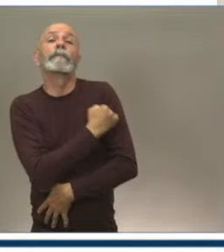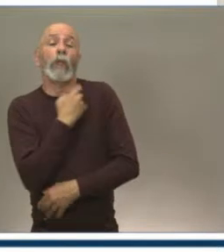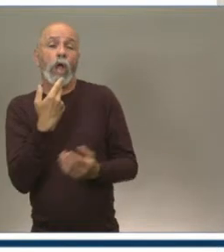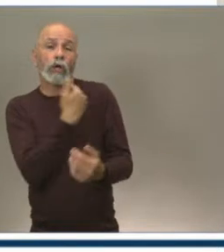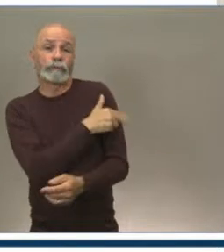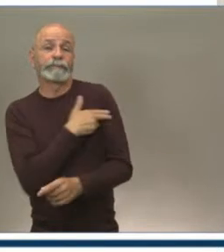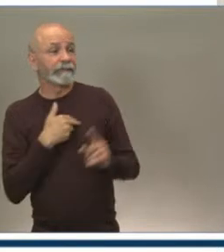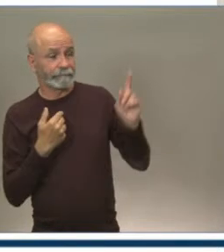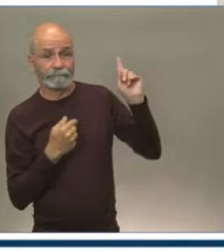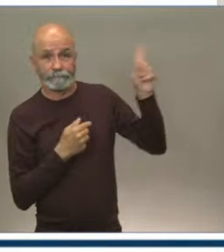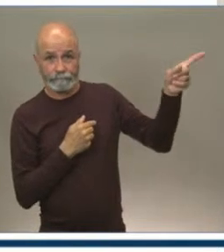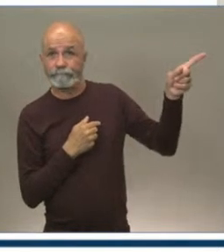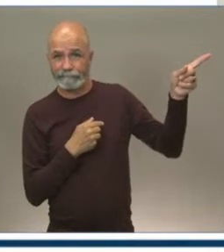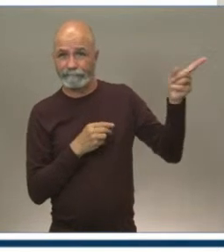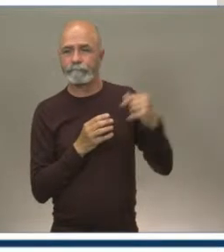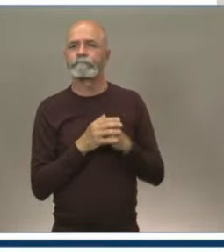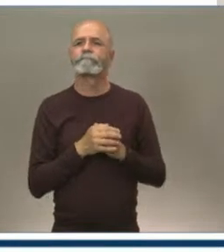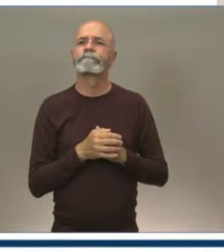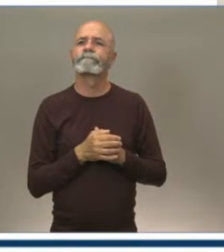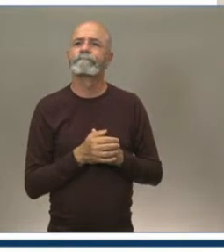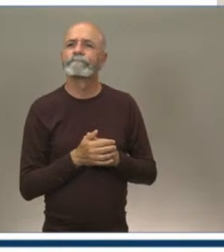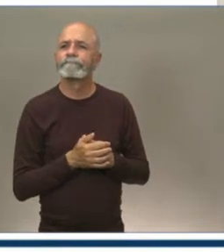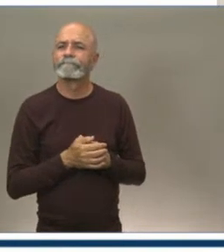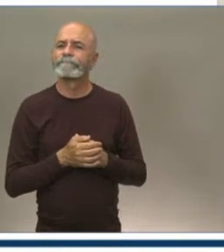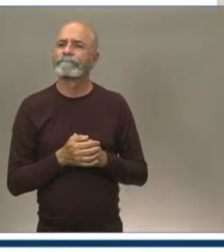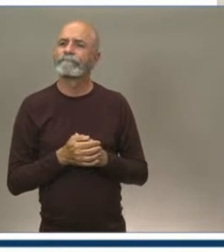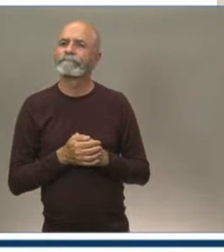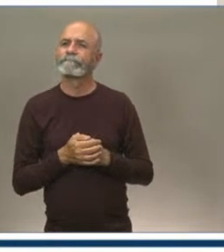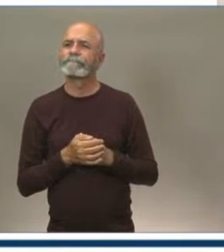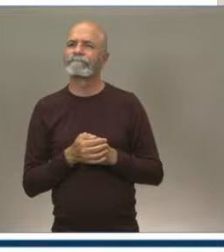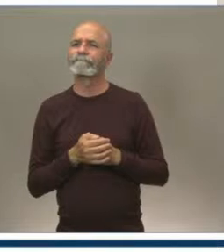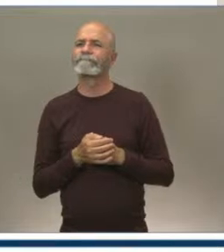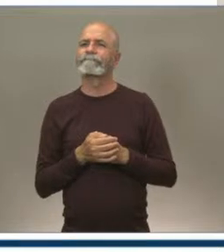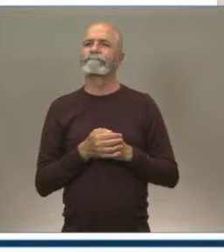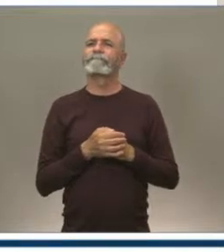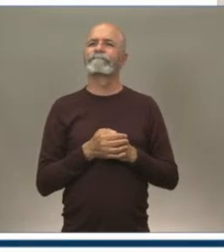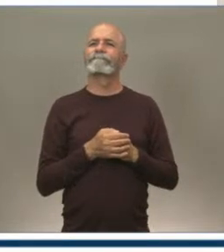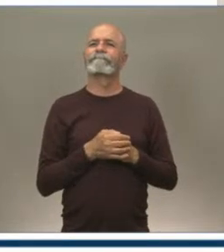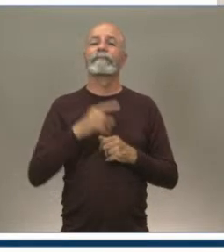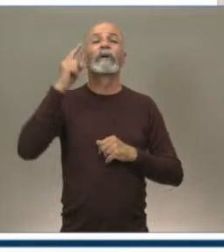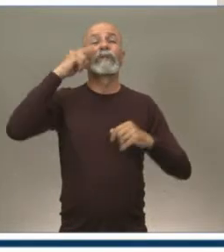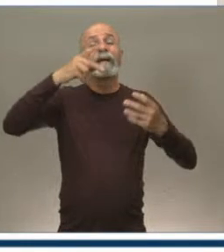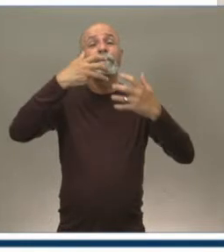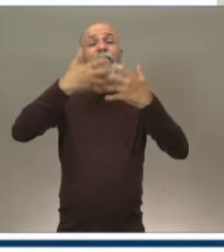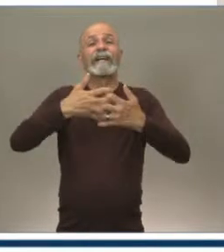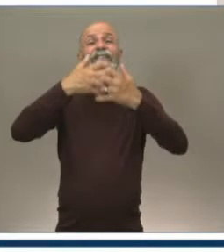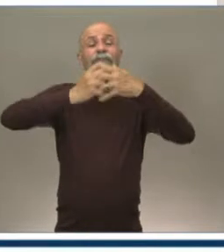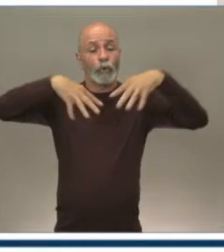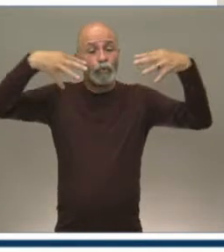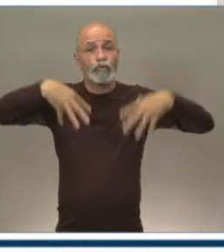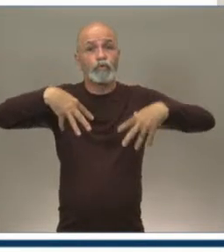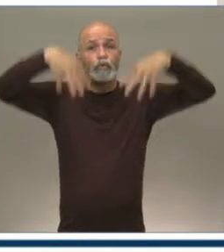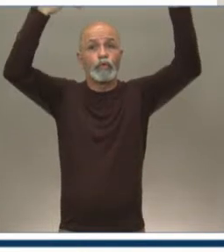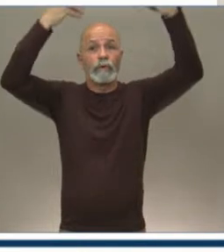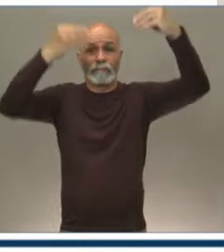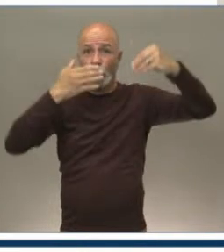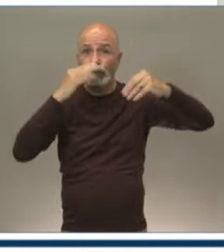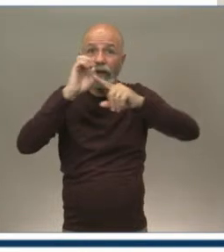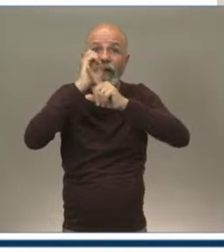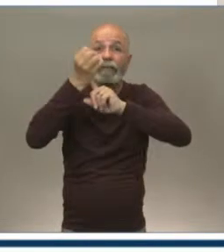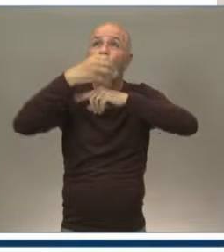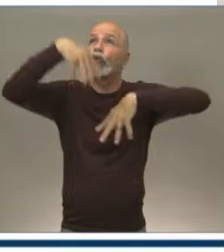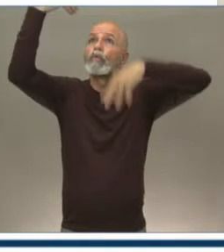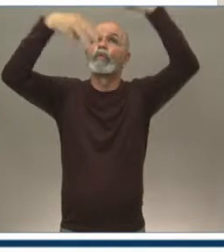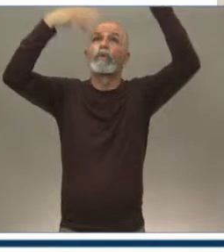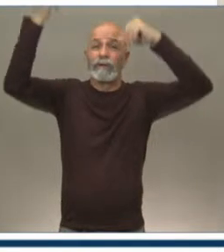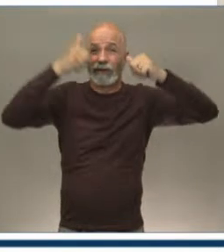have any understanding of what the ventilation system is there, and how is it that staff are